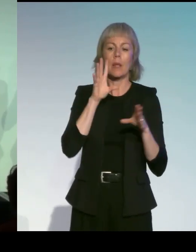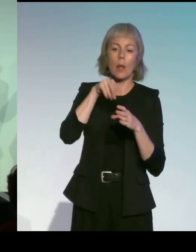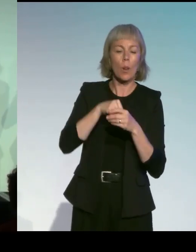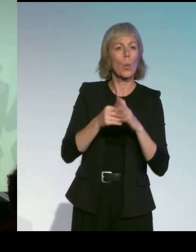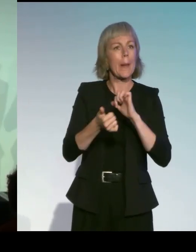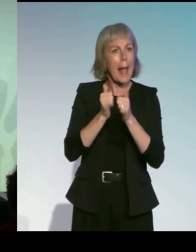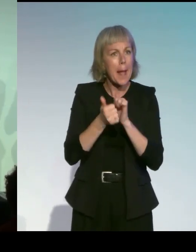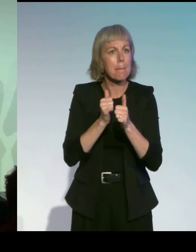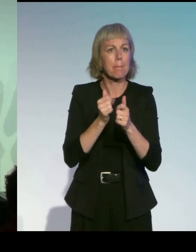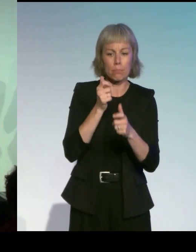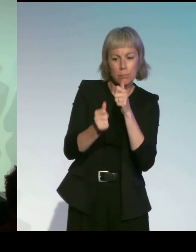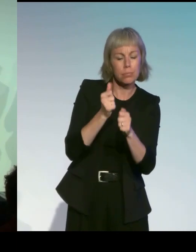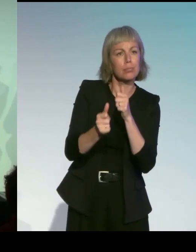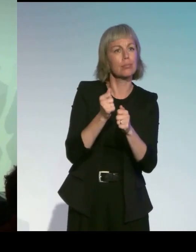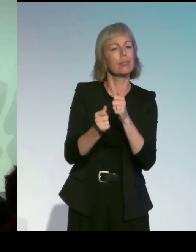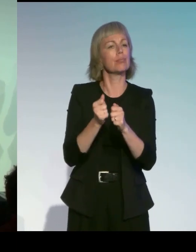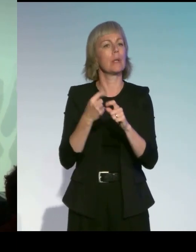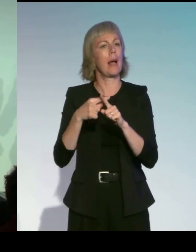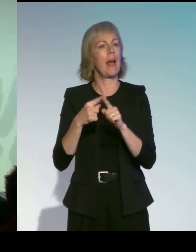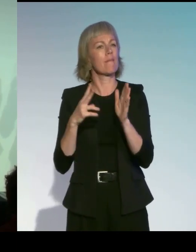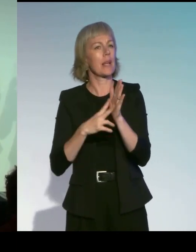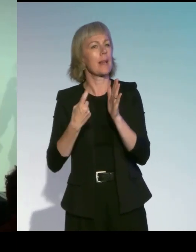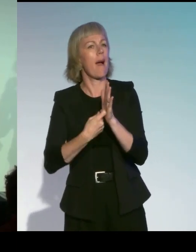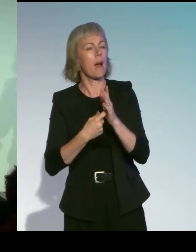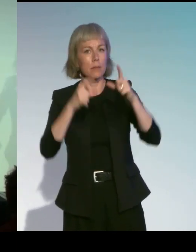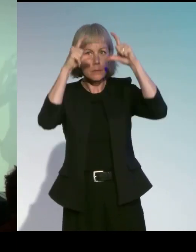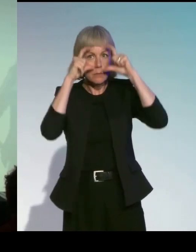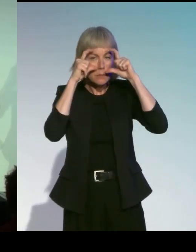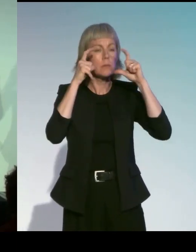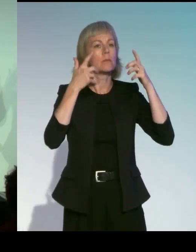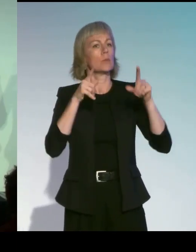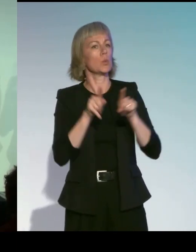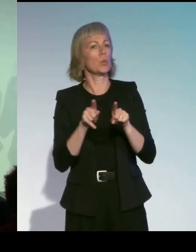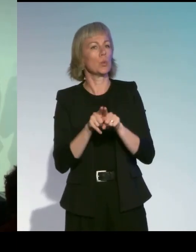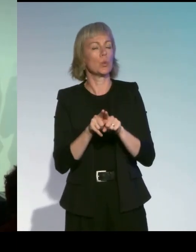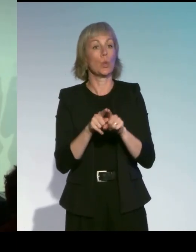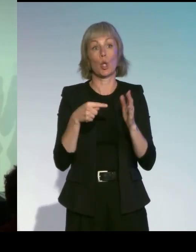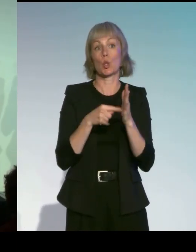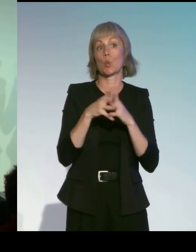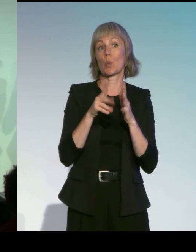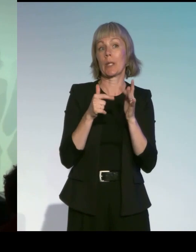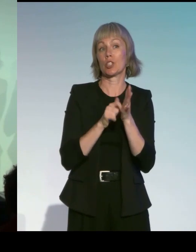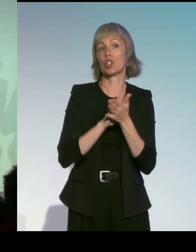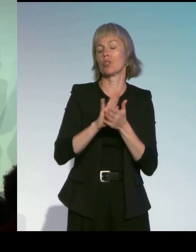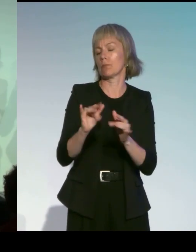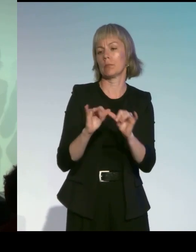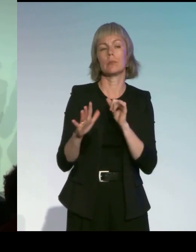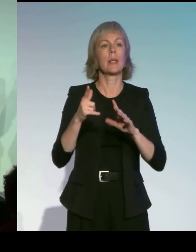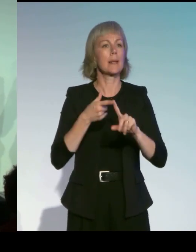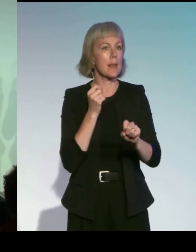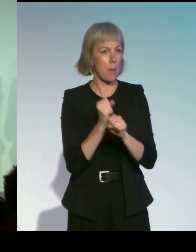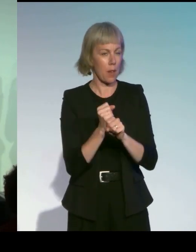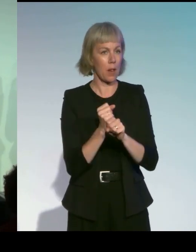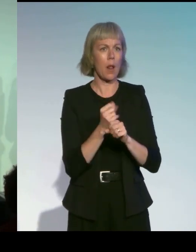gaming and VR, for example, there's so much happening in that space, and particularly like Twitch is a great example where there